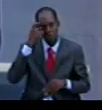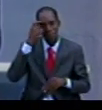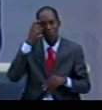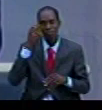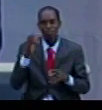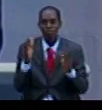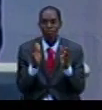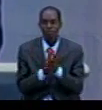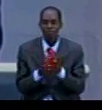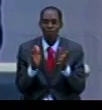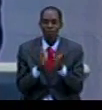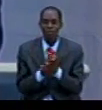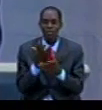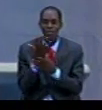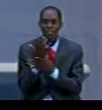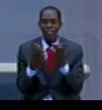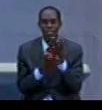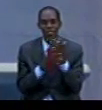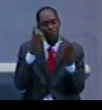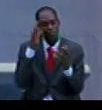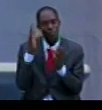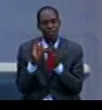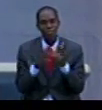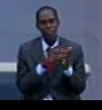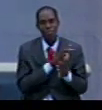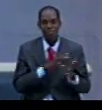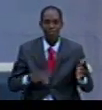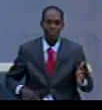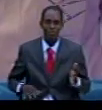together for Jesus Christ.